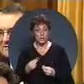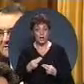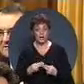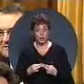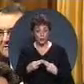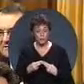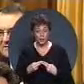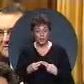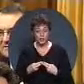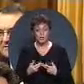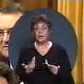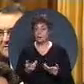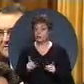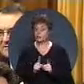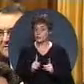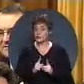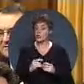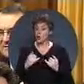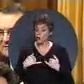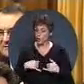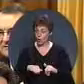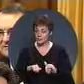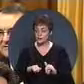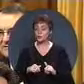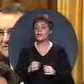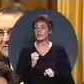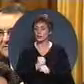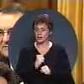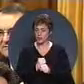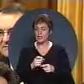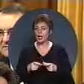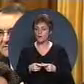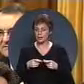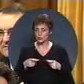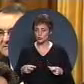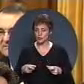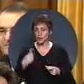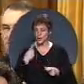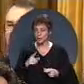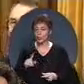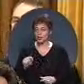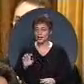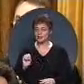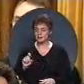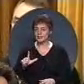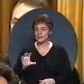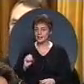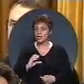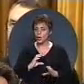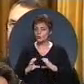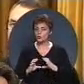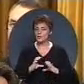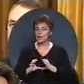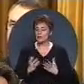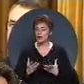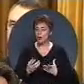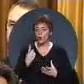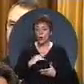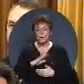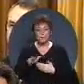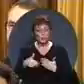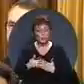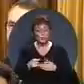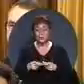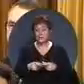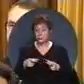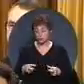a good economic report card. We will continue to work with the telecommunications sector to ensure